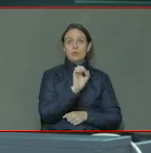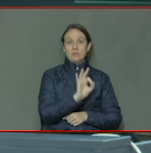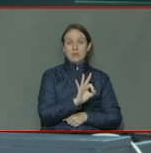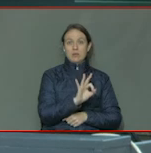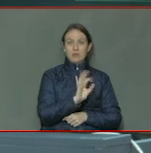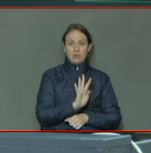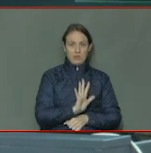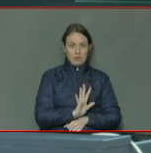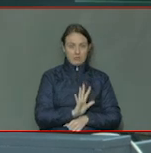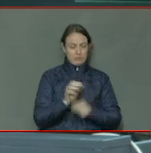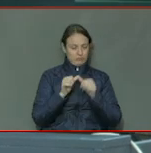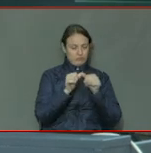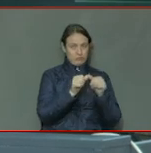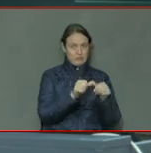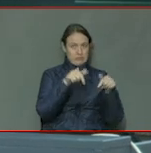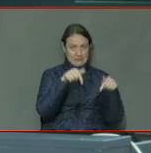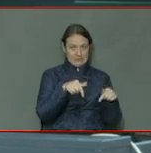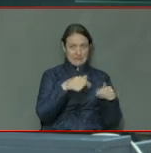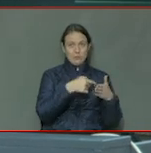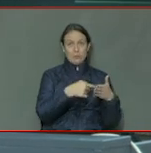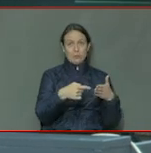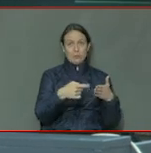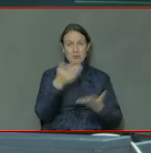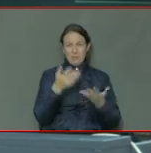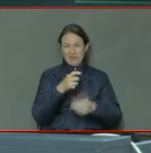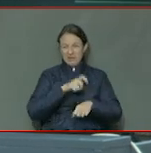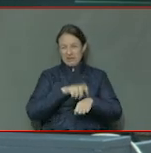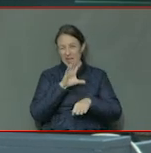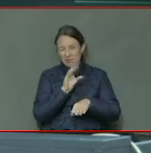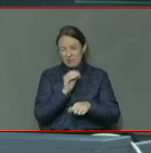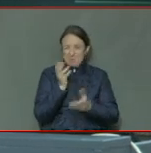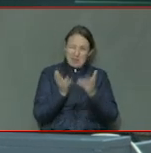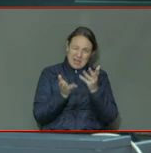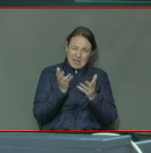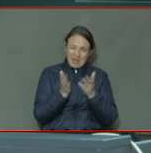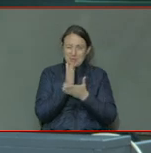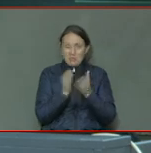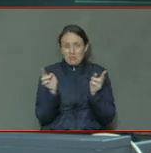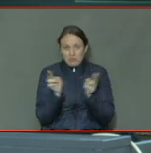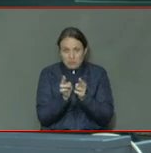5. And then if there's time left, we're going to do some multiple choice as well.